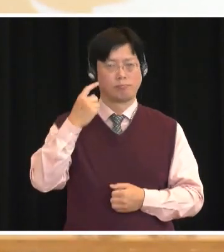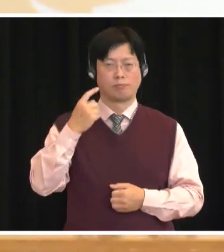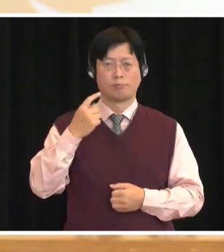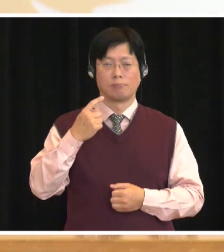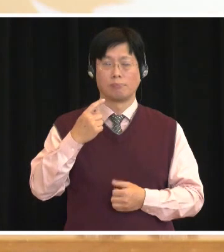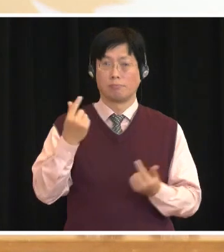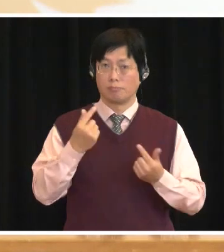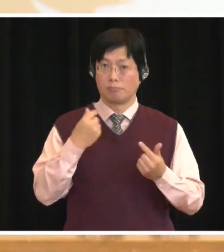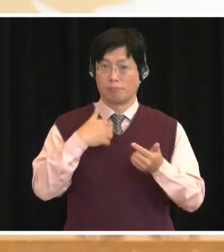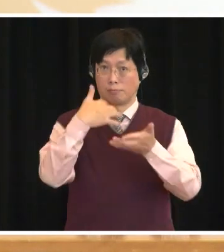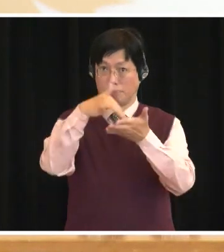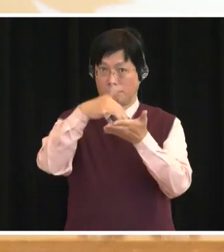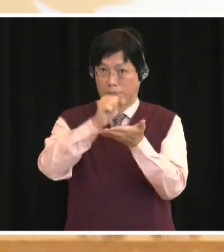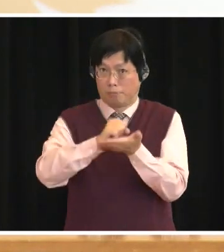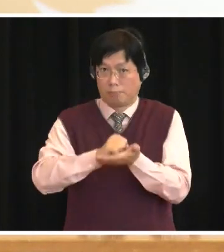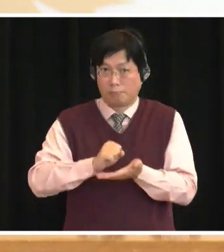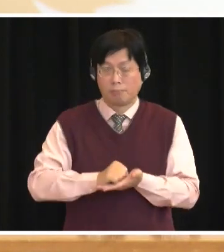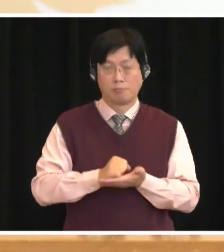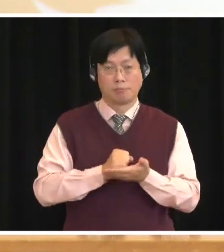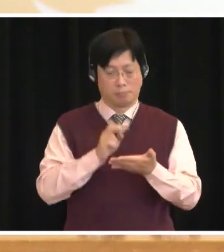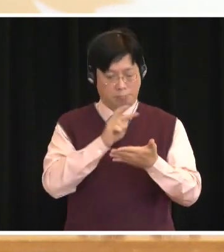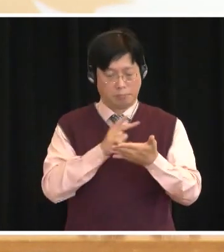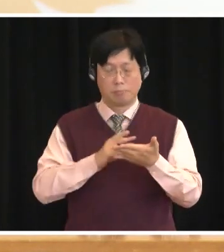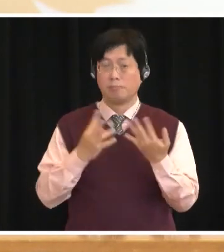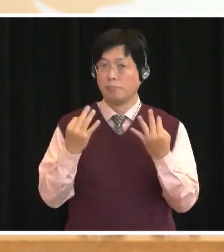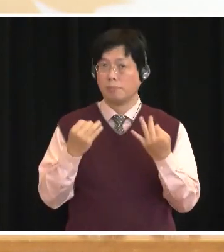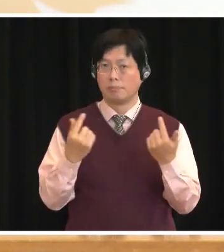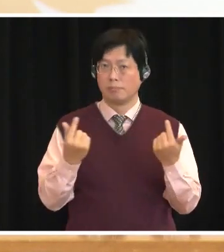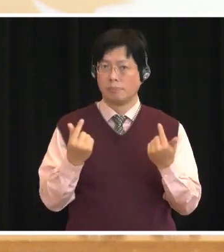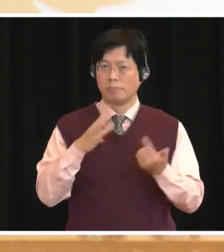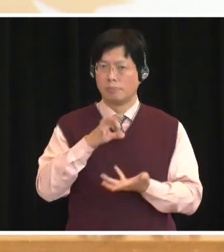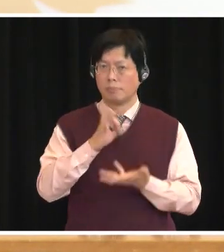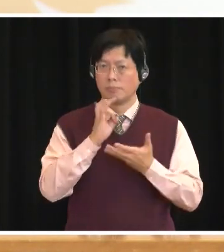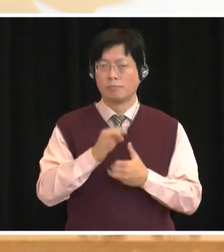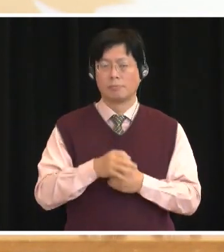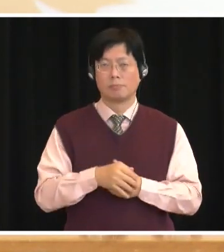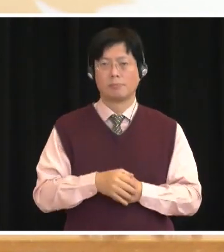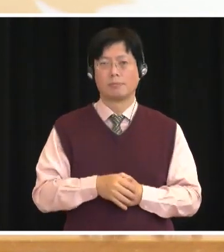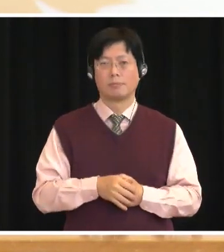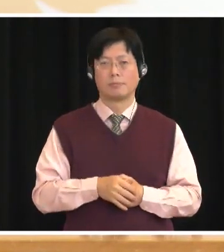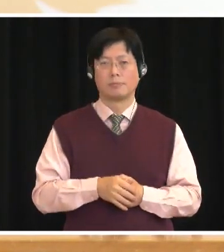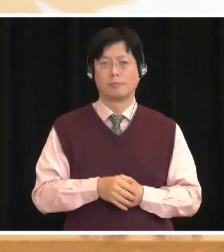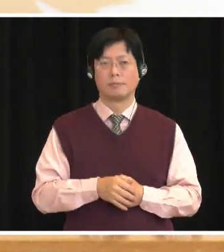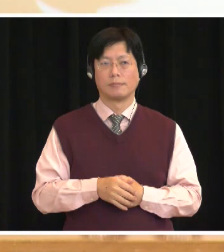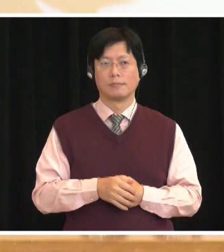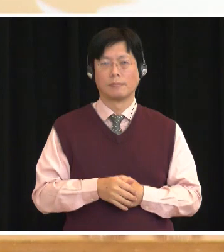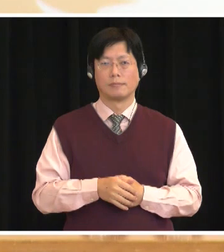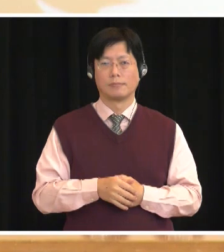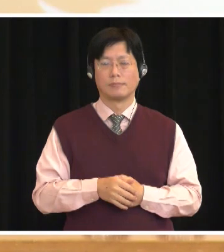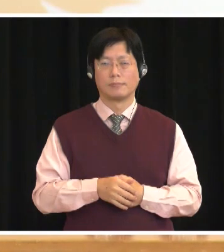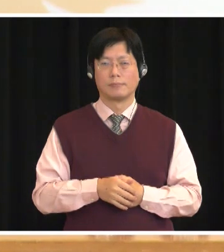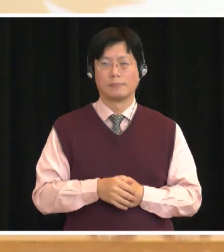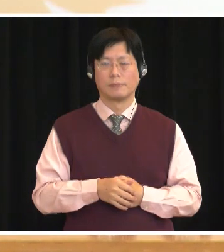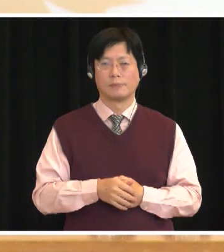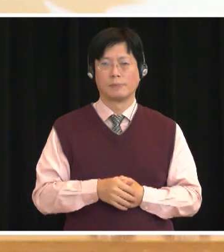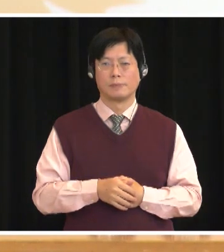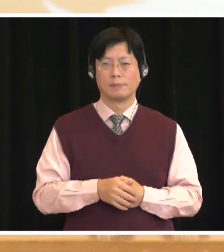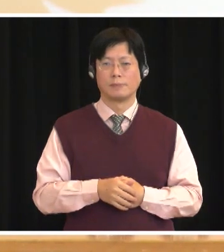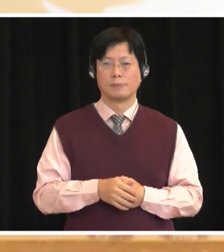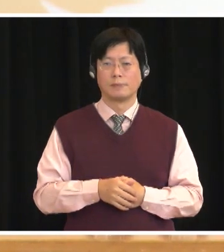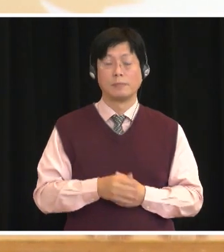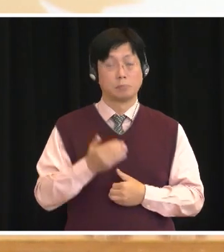child criminal offenders, and that apparently applies to